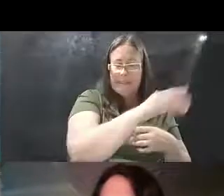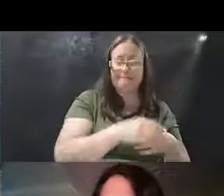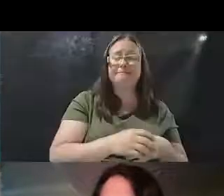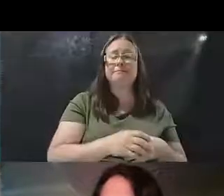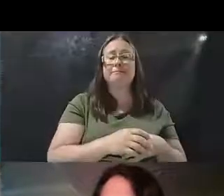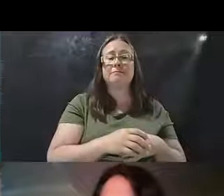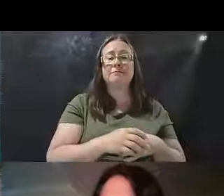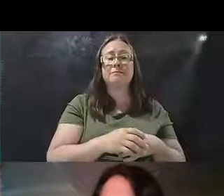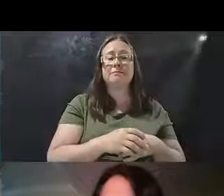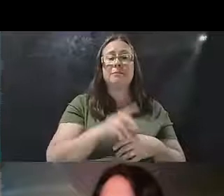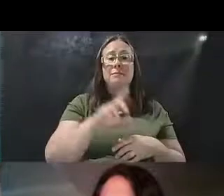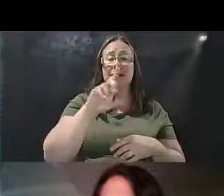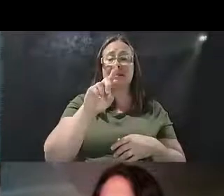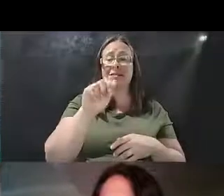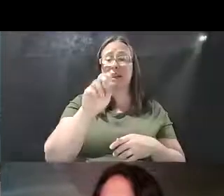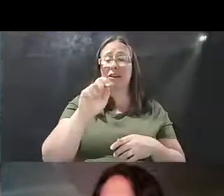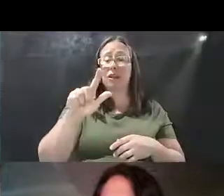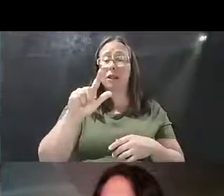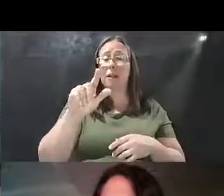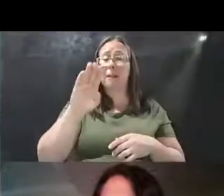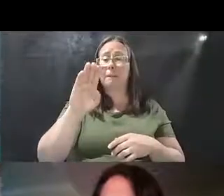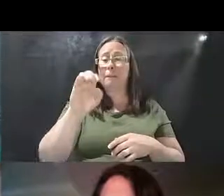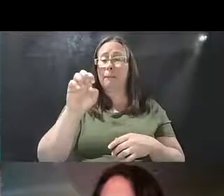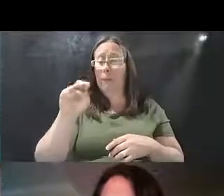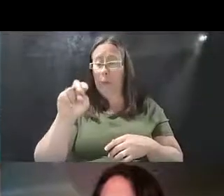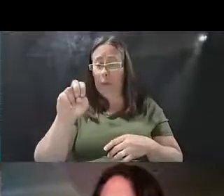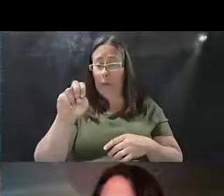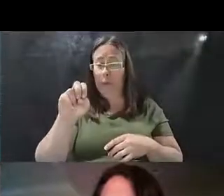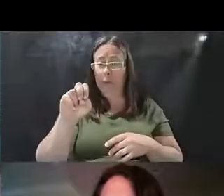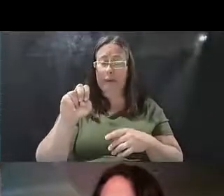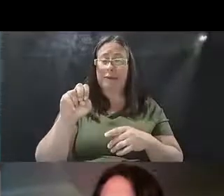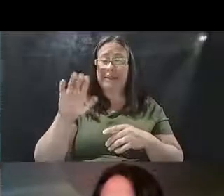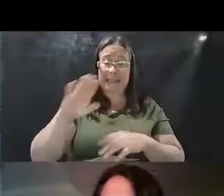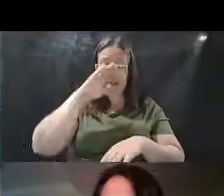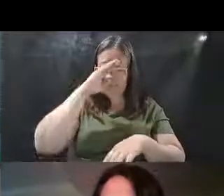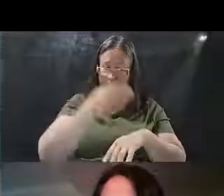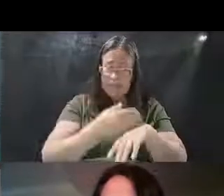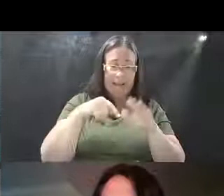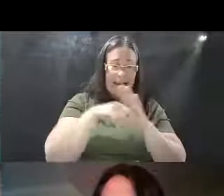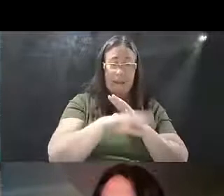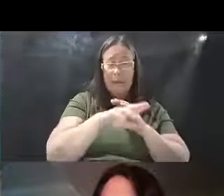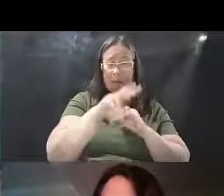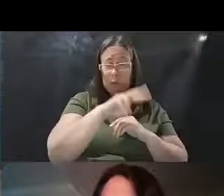Daniel Boone's son was killed about 22 miles from where I grew up.